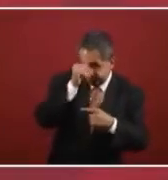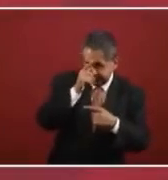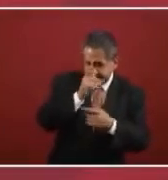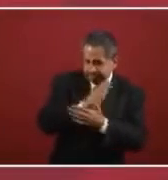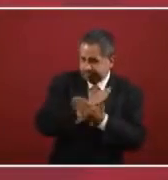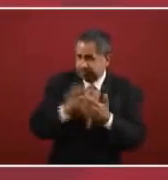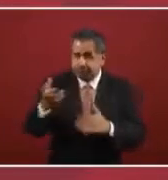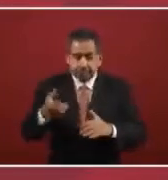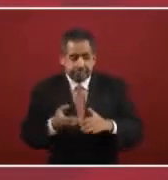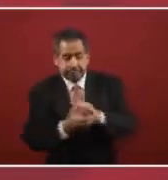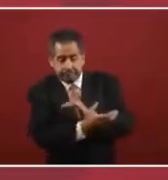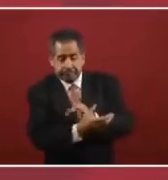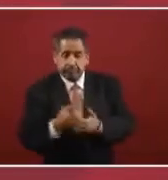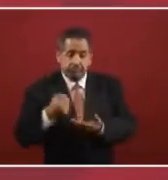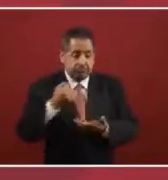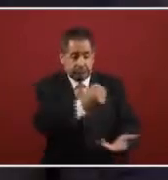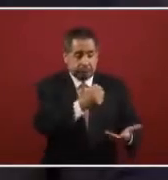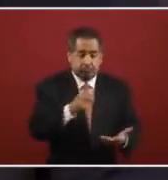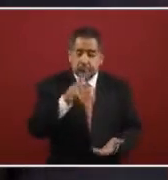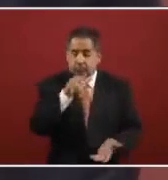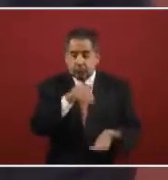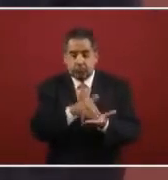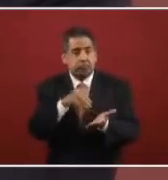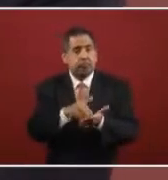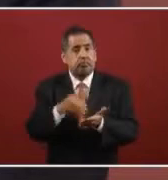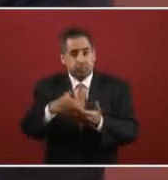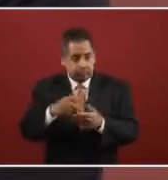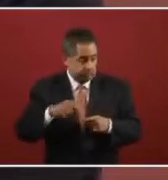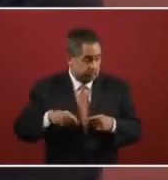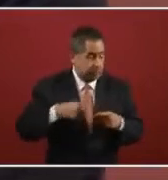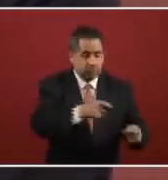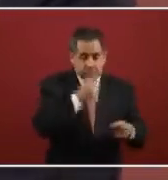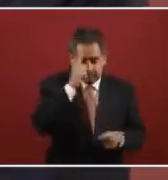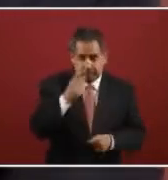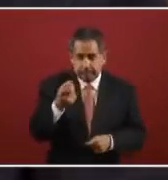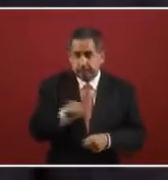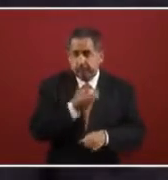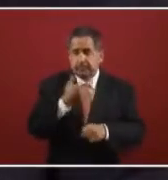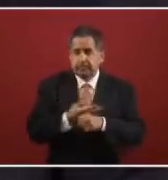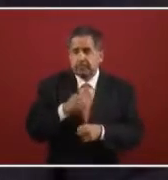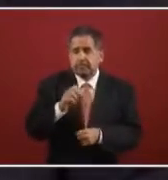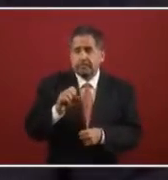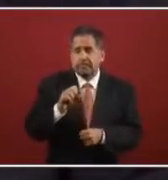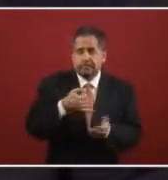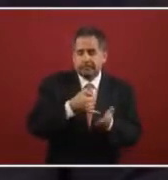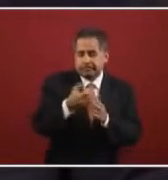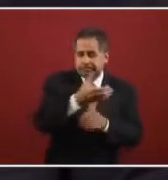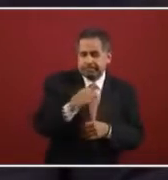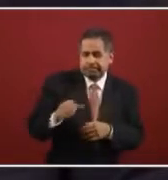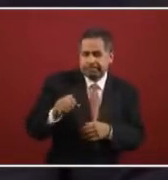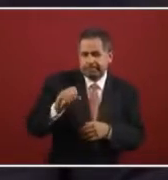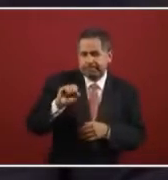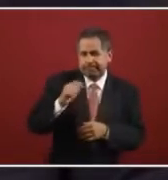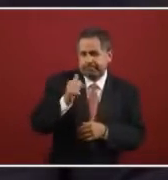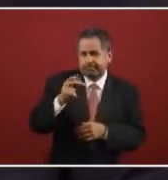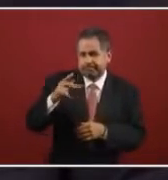suggestions, 8,000 millones. and they took 8,000 million La Secretaría de for Agricultura. the Secretary of